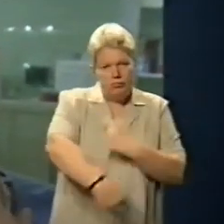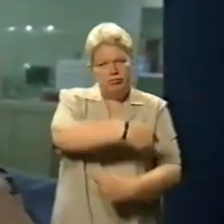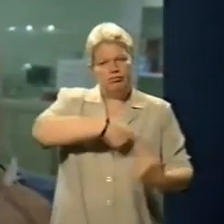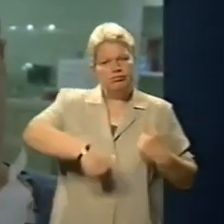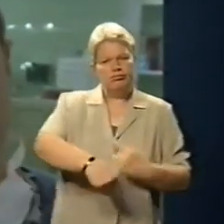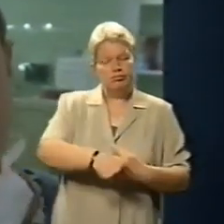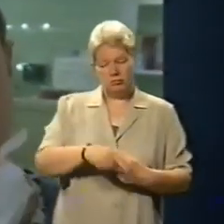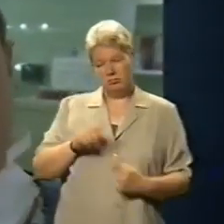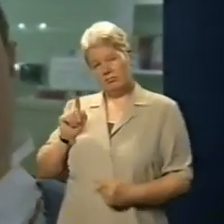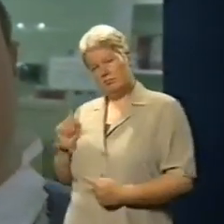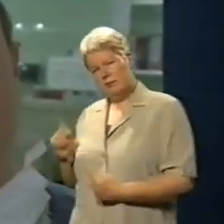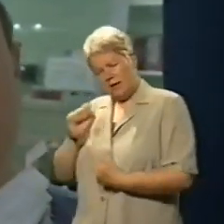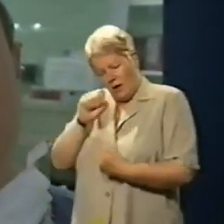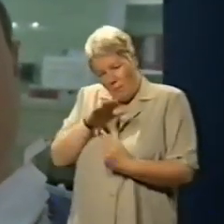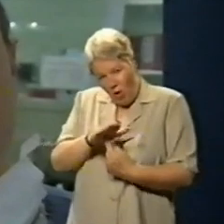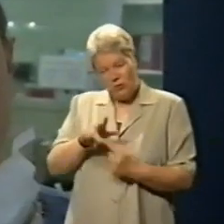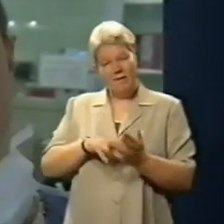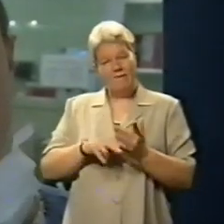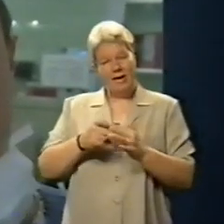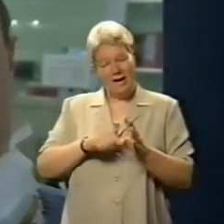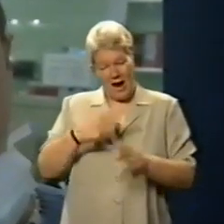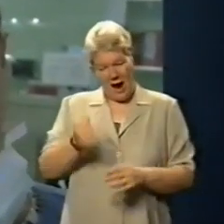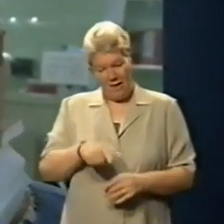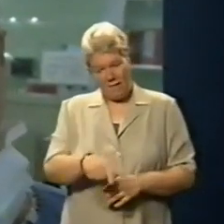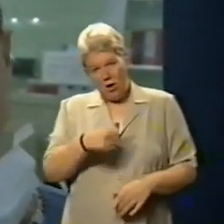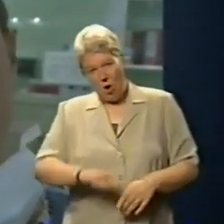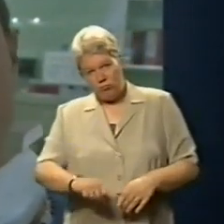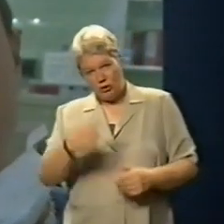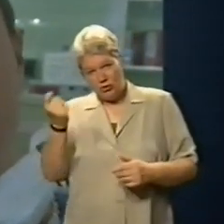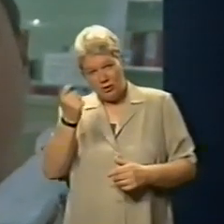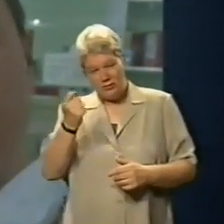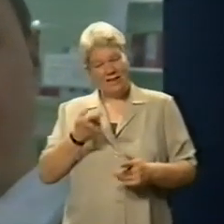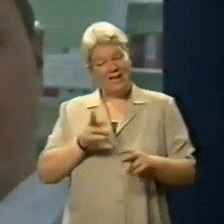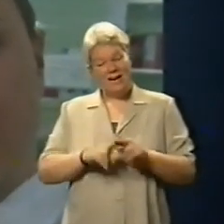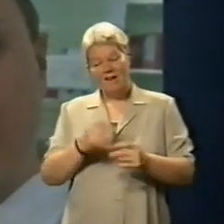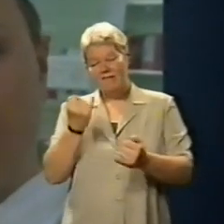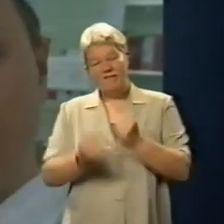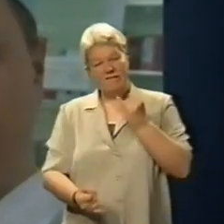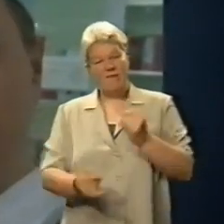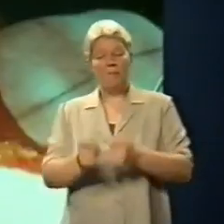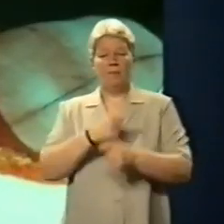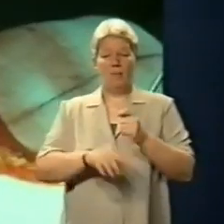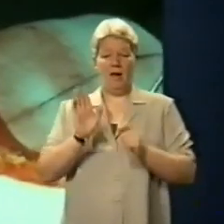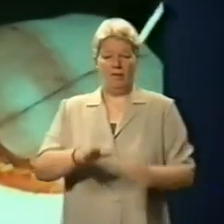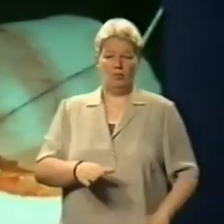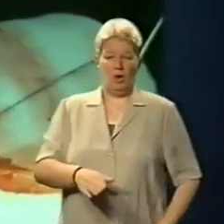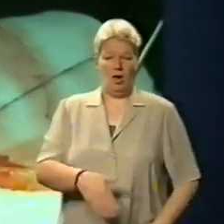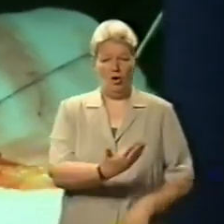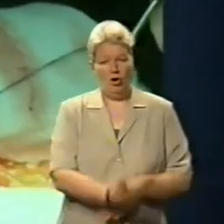It's critical for Vicky that this operation is a success. If it fails, she faces losing a leg.